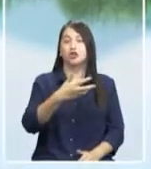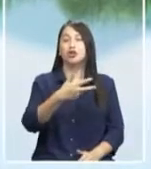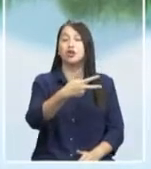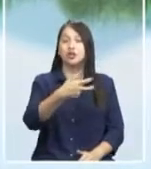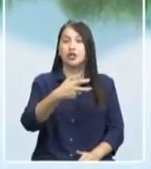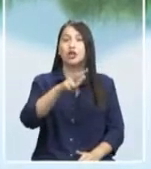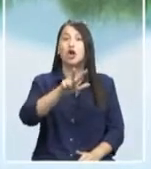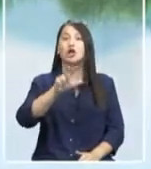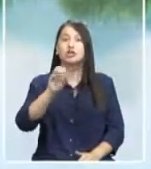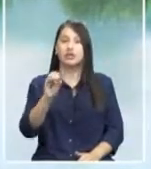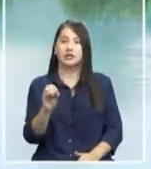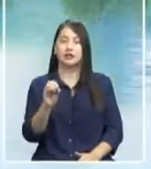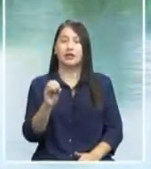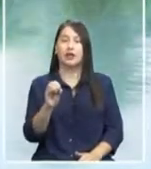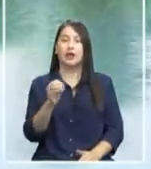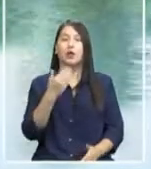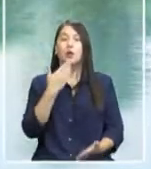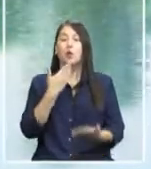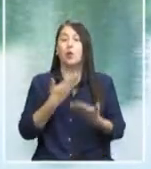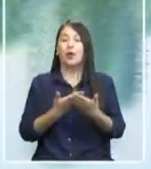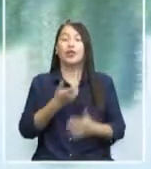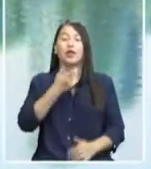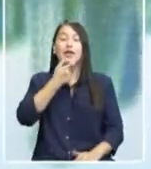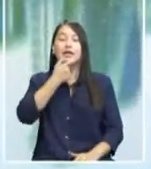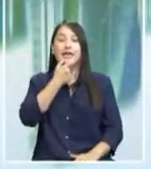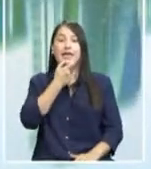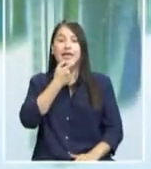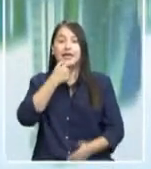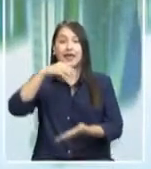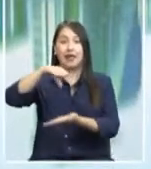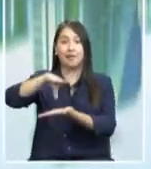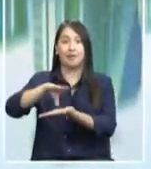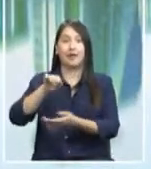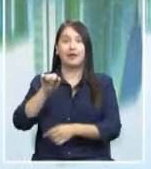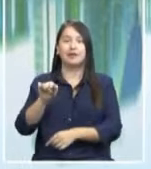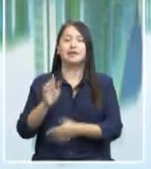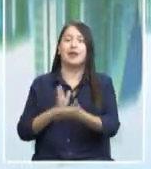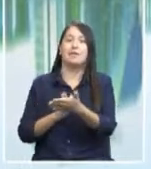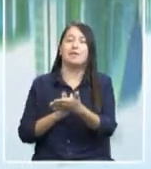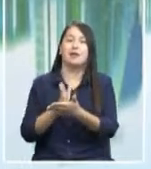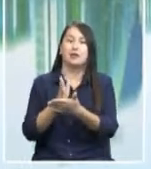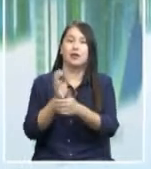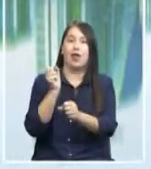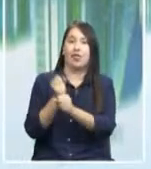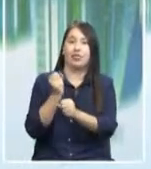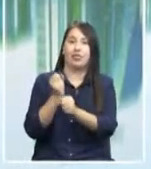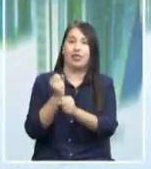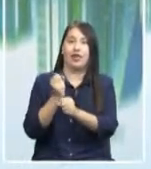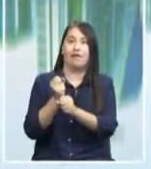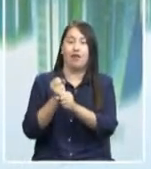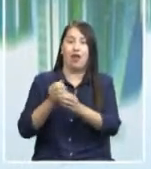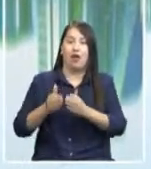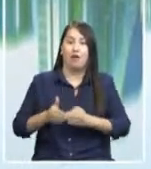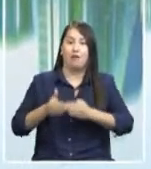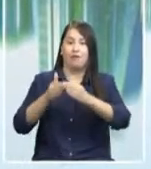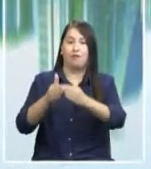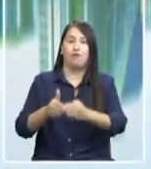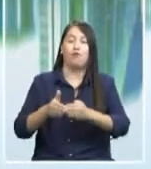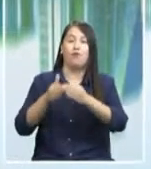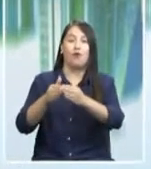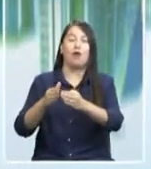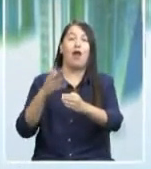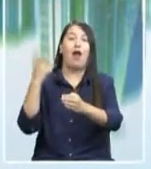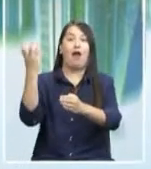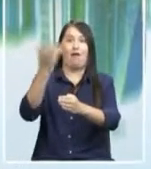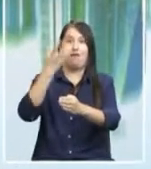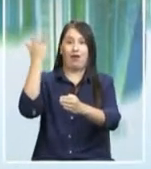deployed the first steam trawlers around the British Isles. They are very old-fashioned, you see, but they